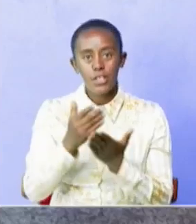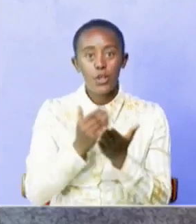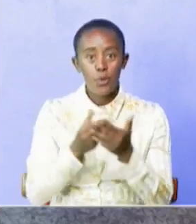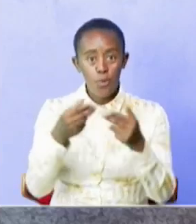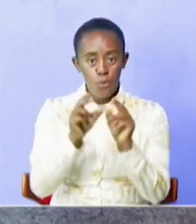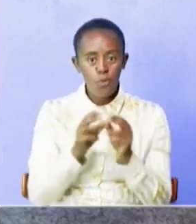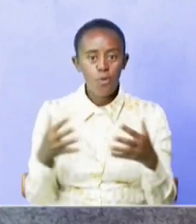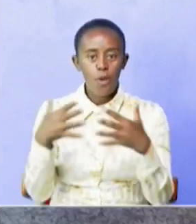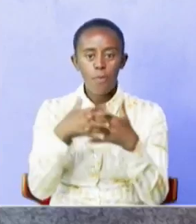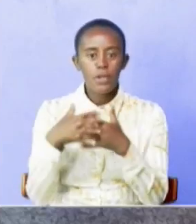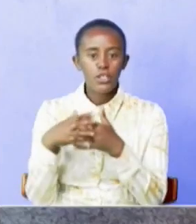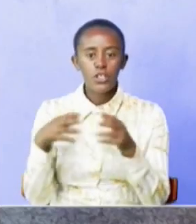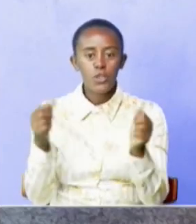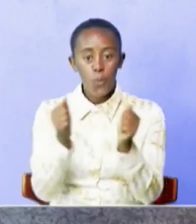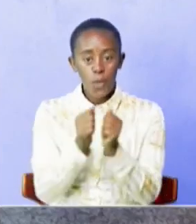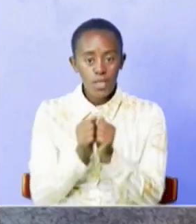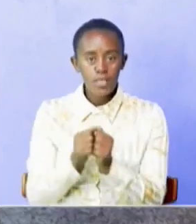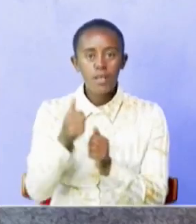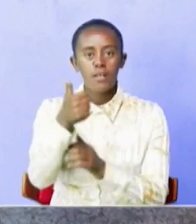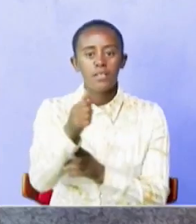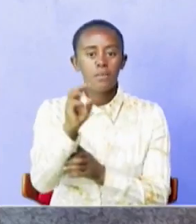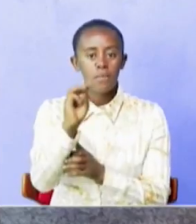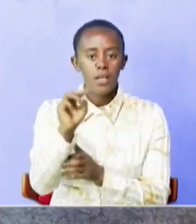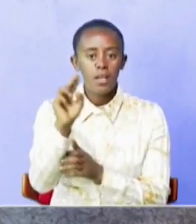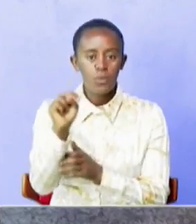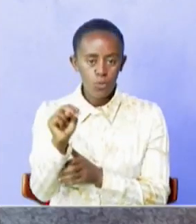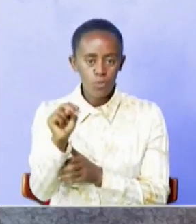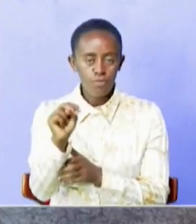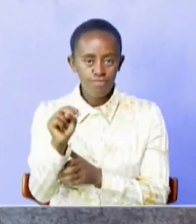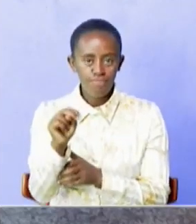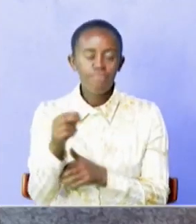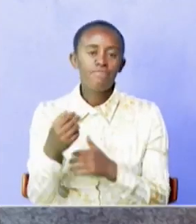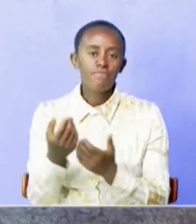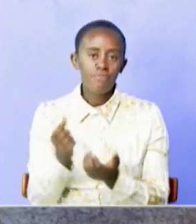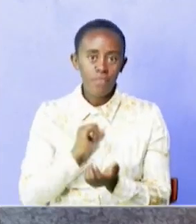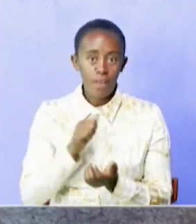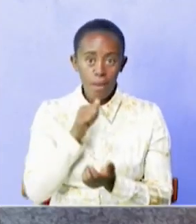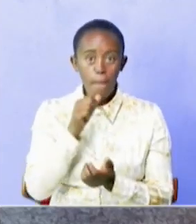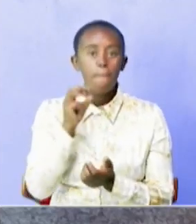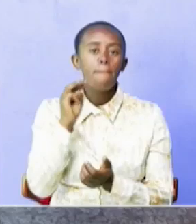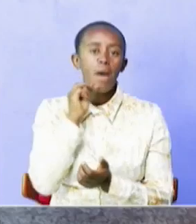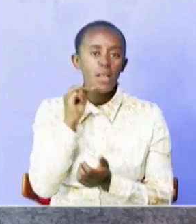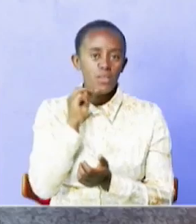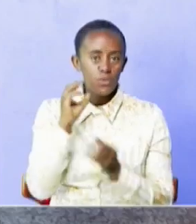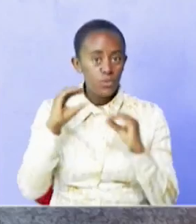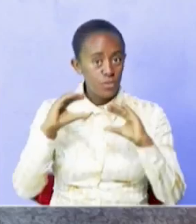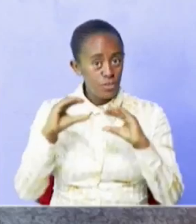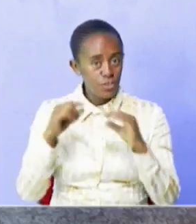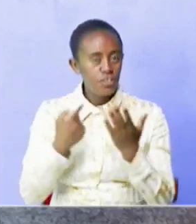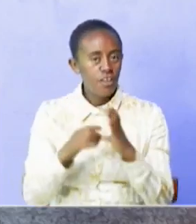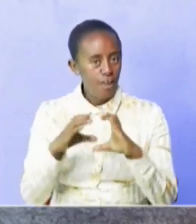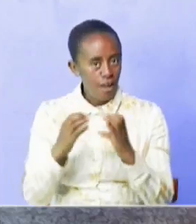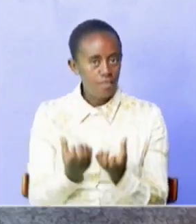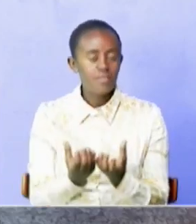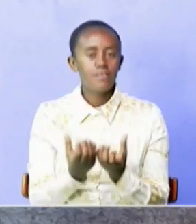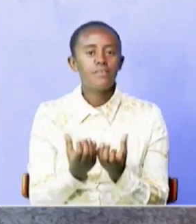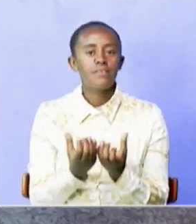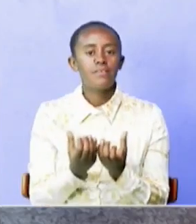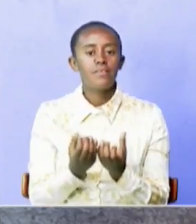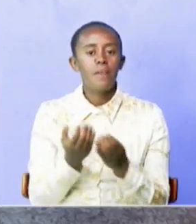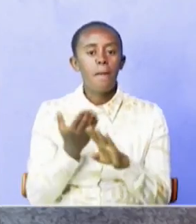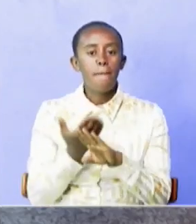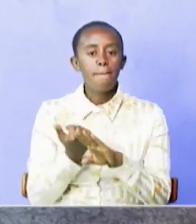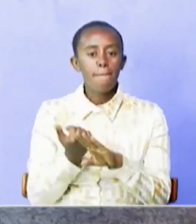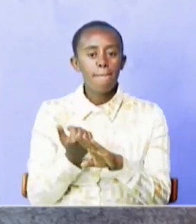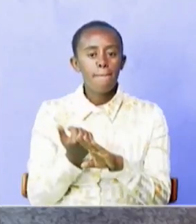Education Bureau in collaboration with Addis Media Network. I am Mastal Mesfin teaching you this class. So before